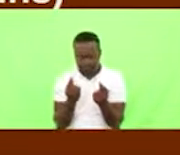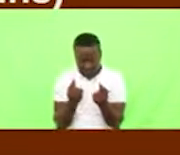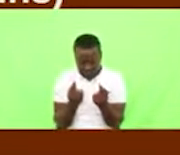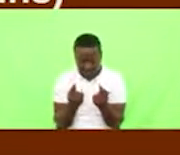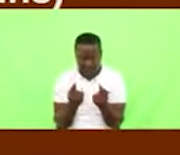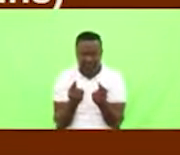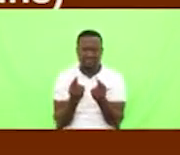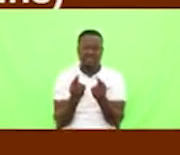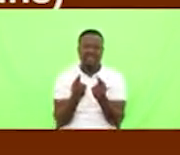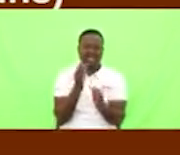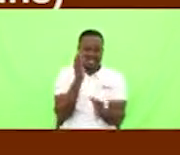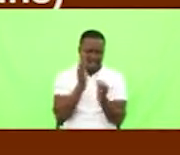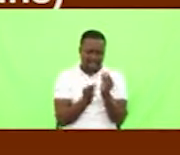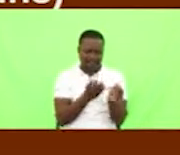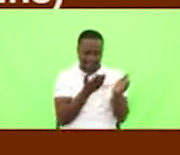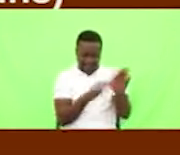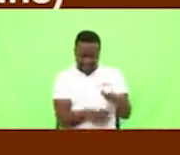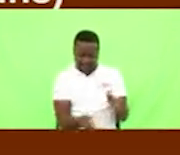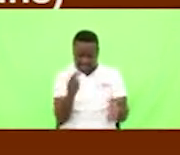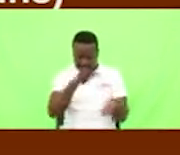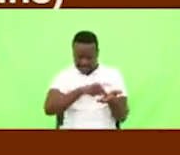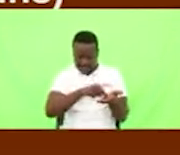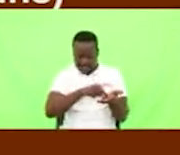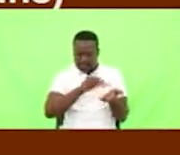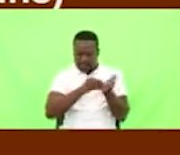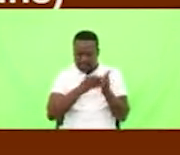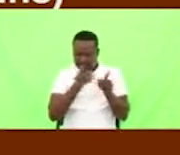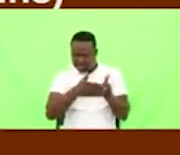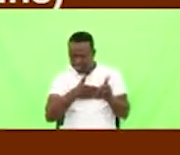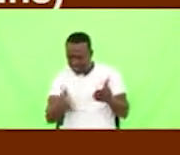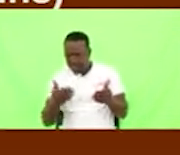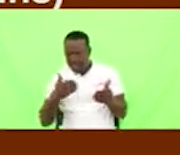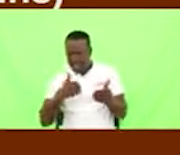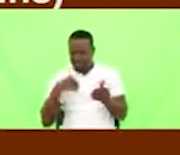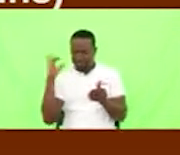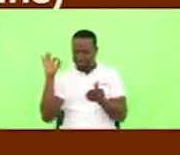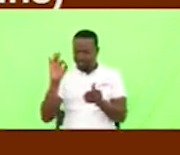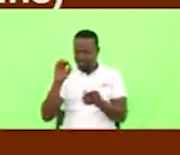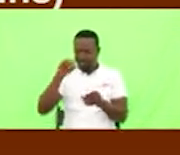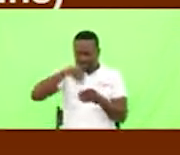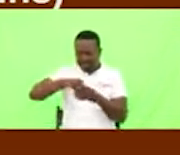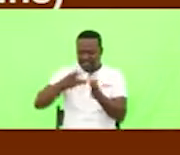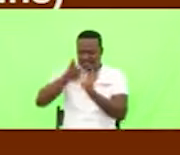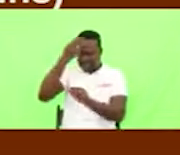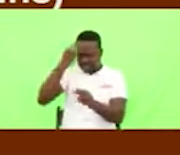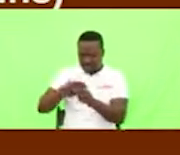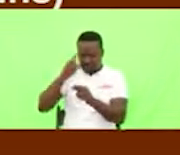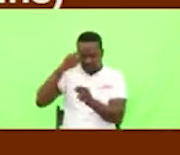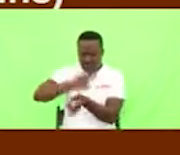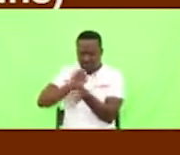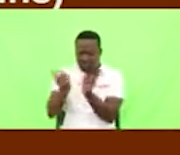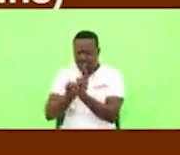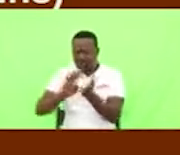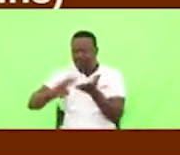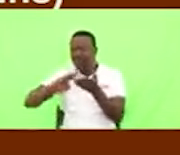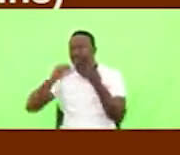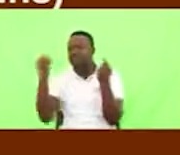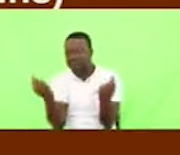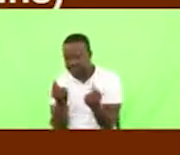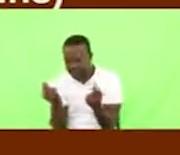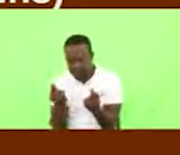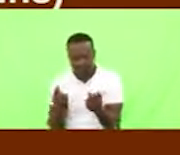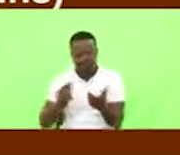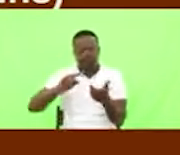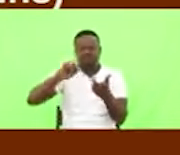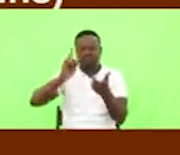be the preaching of the name of Jesus for the repentance and forgiveness of sins. Number two,